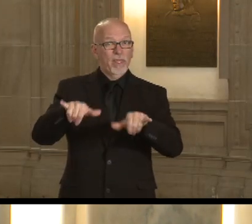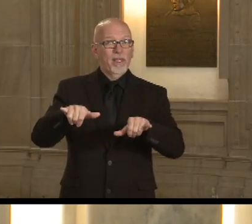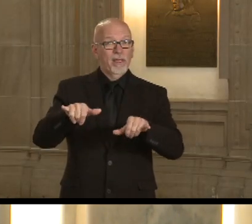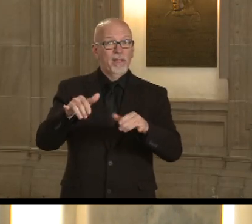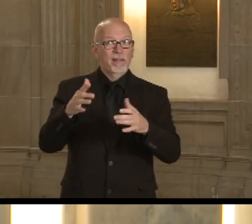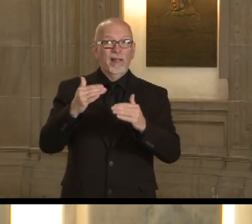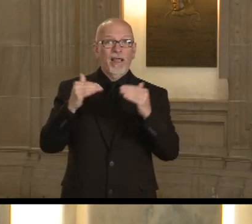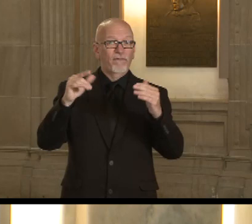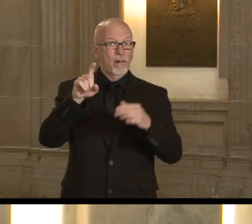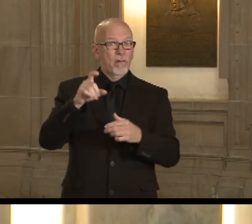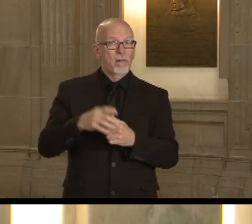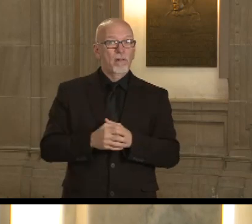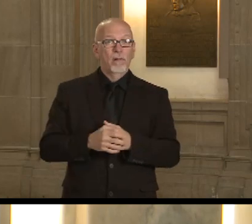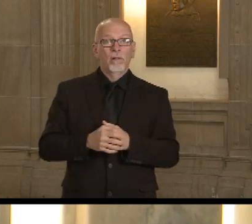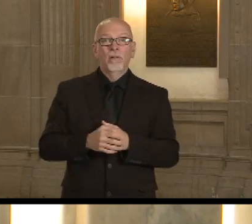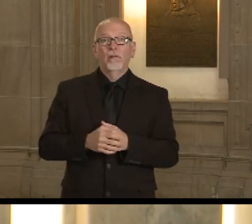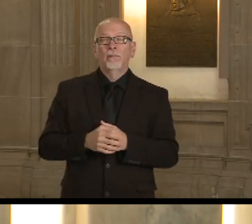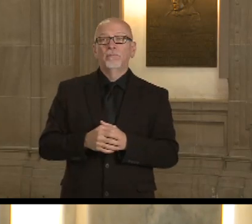I guess, level?